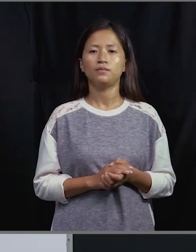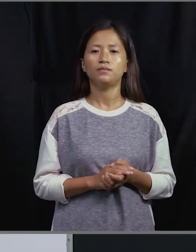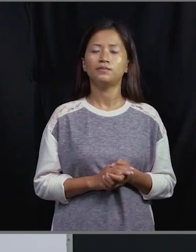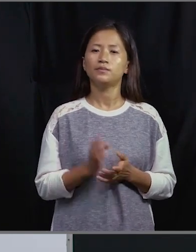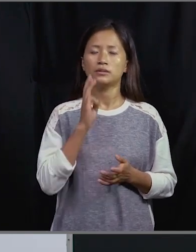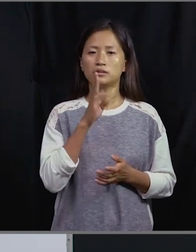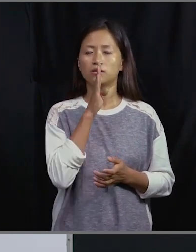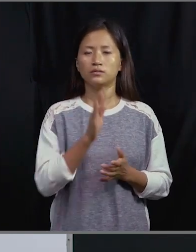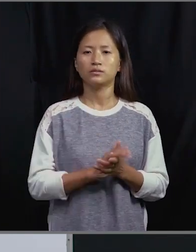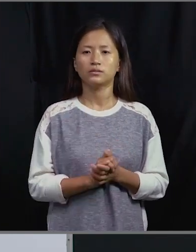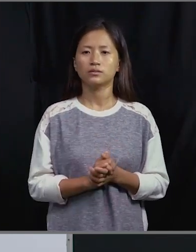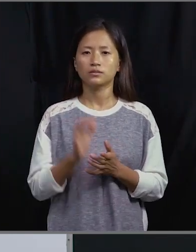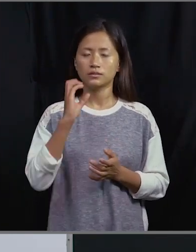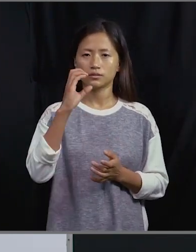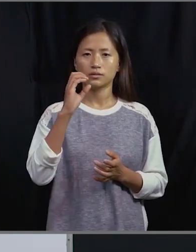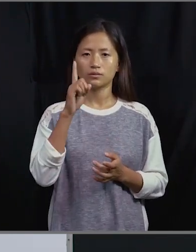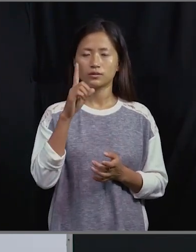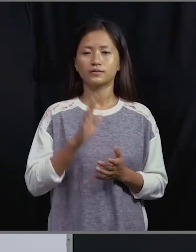will be